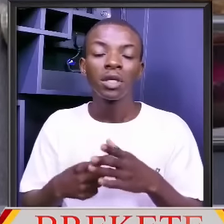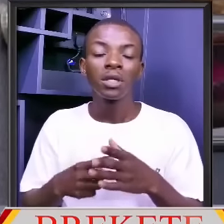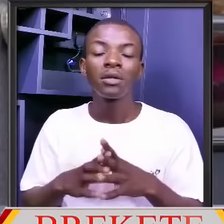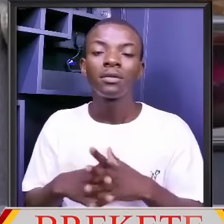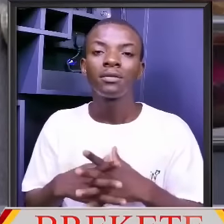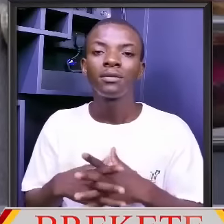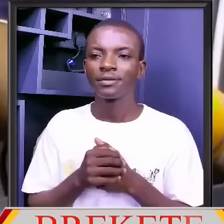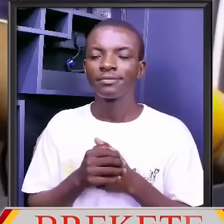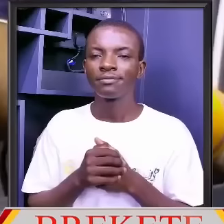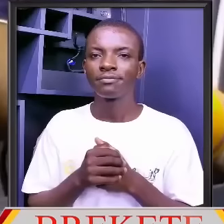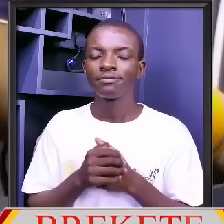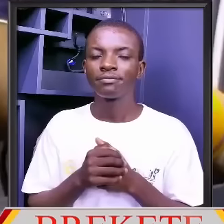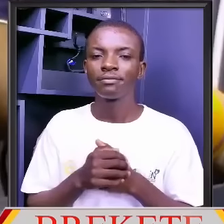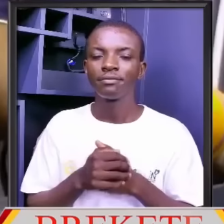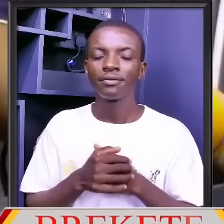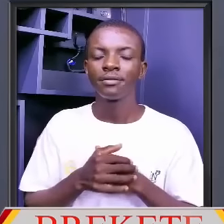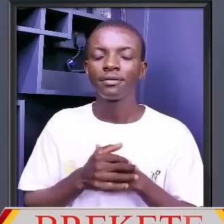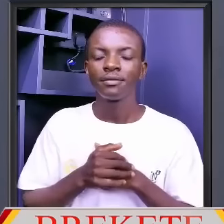beginning.